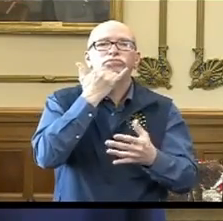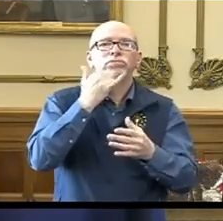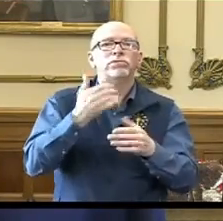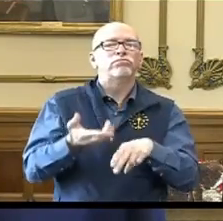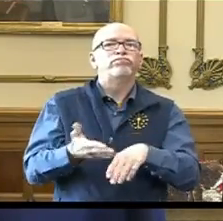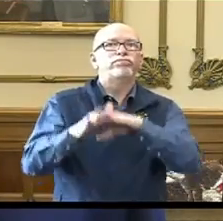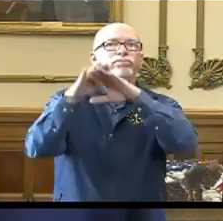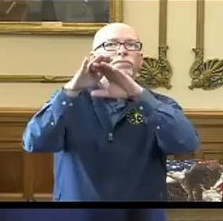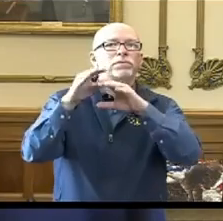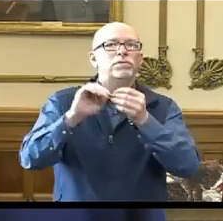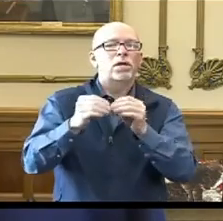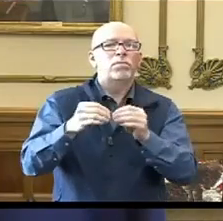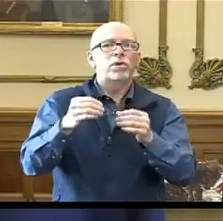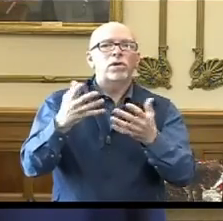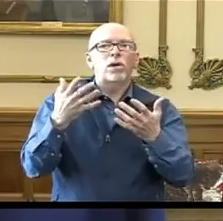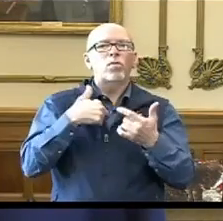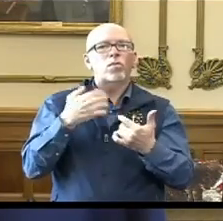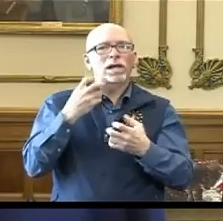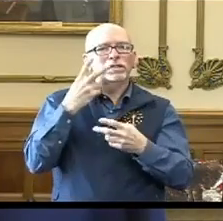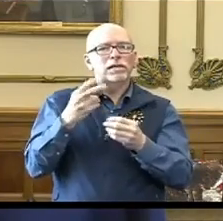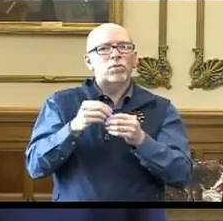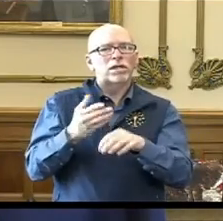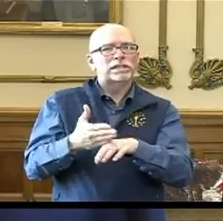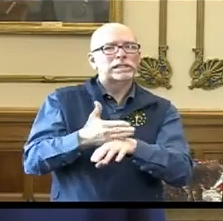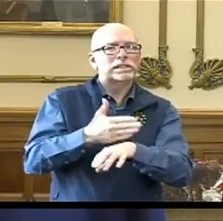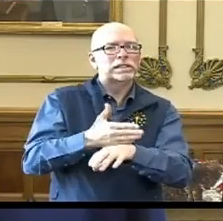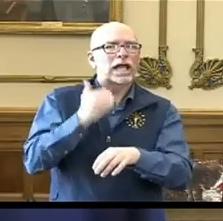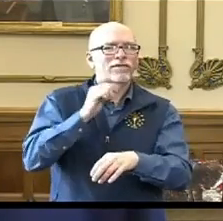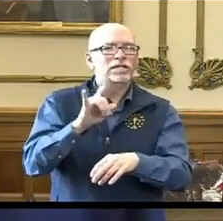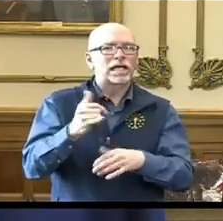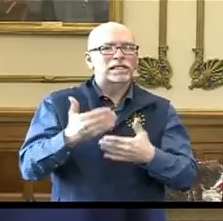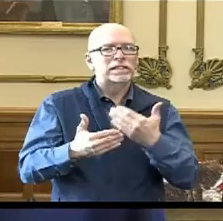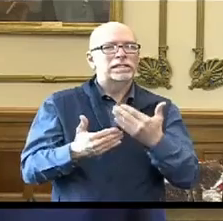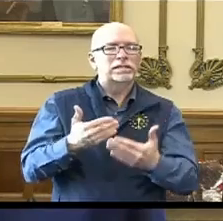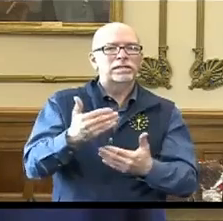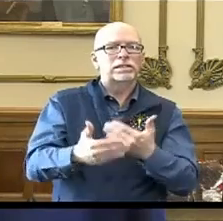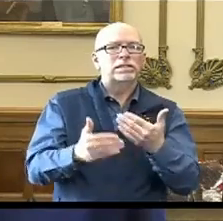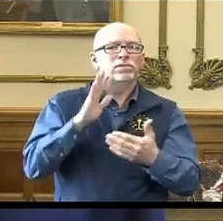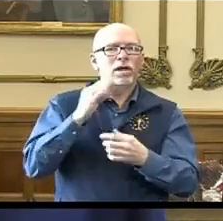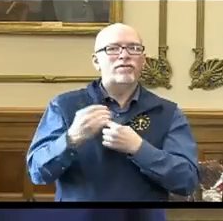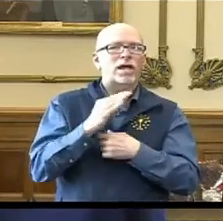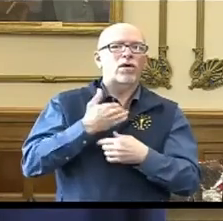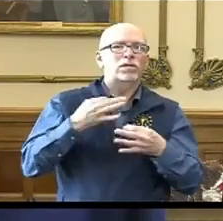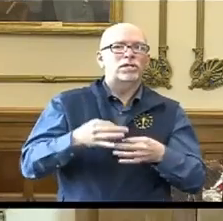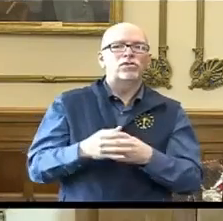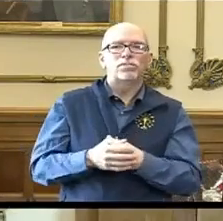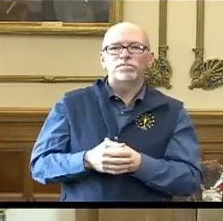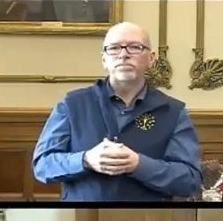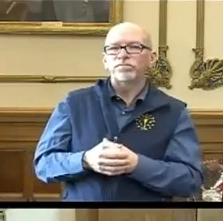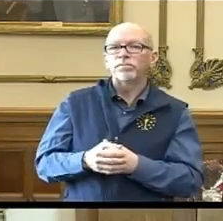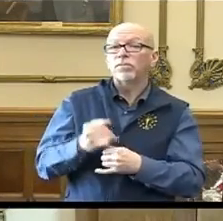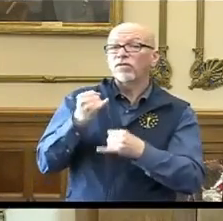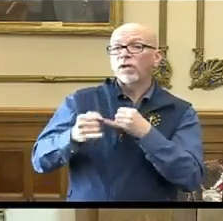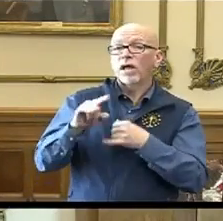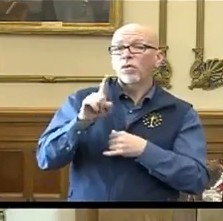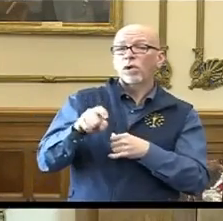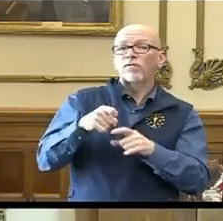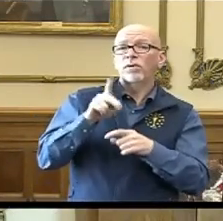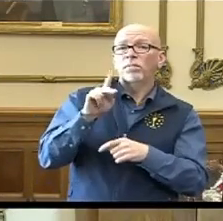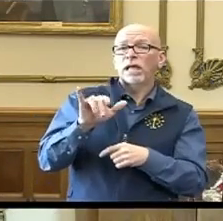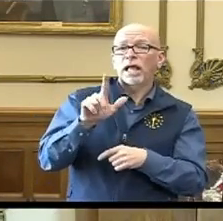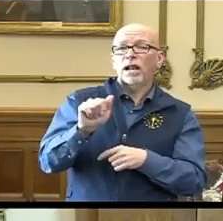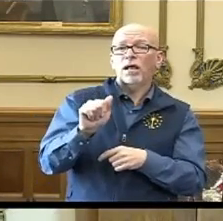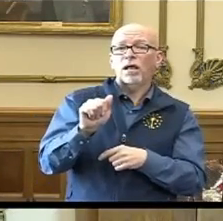positive trends in the areas that we look at every single day that drive our ultimate decisions. Our final question is from